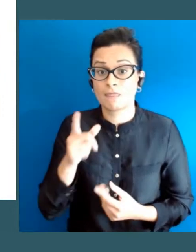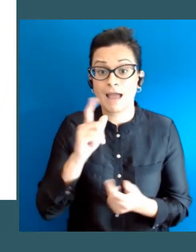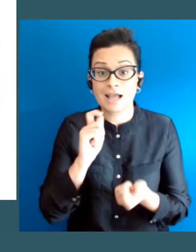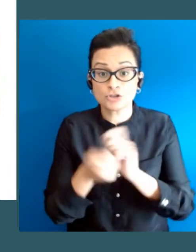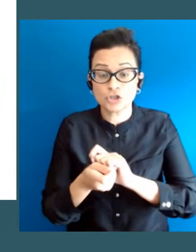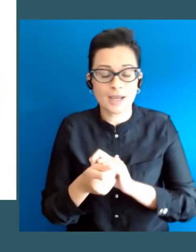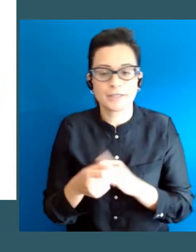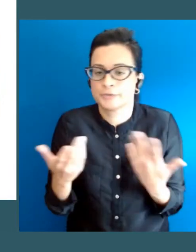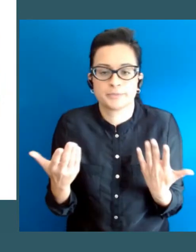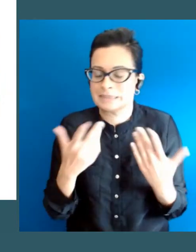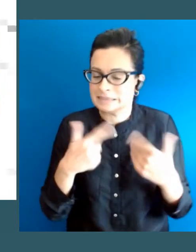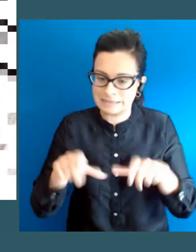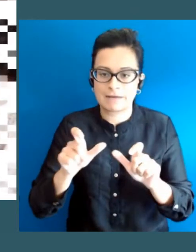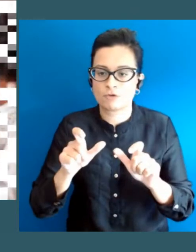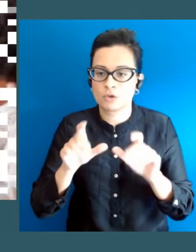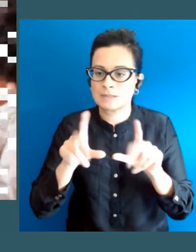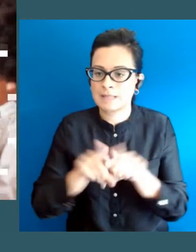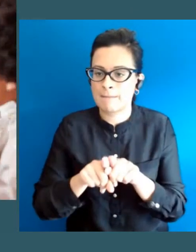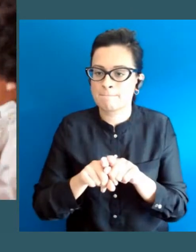Next slide, please.